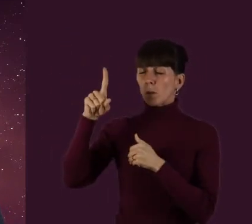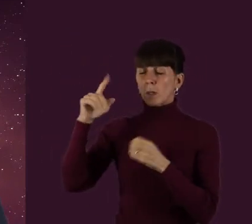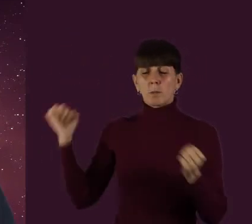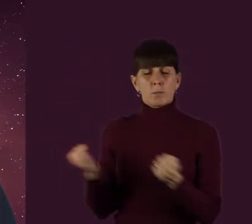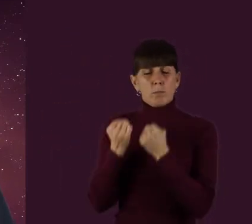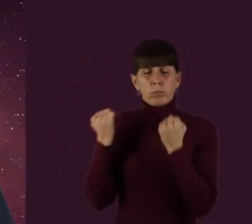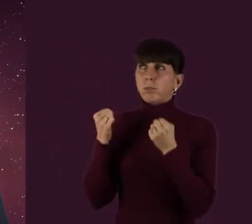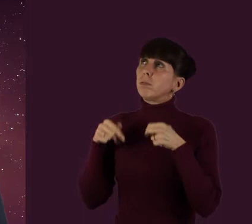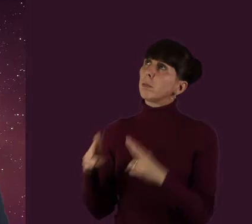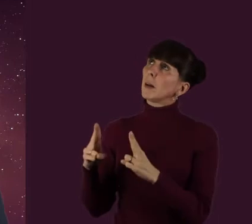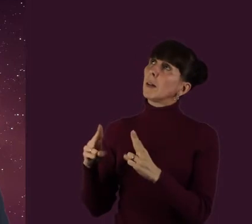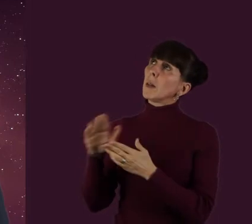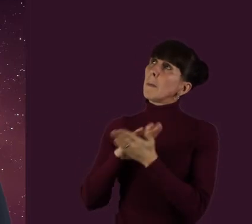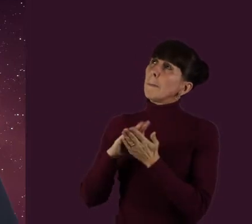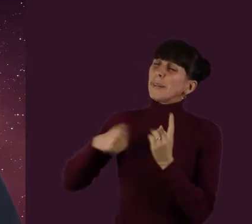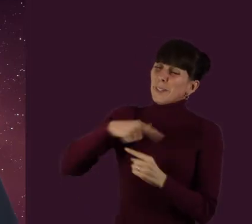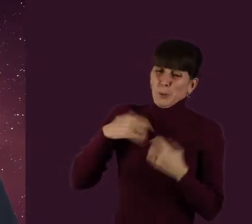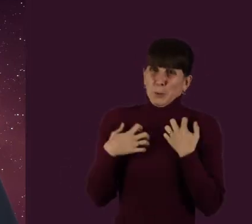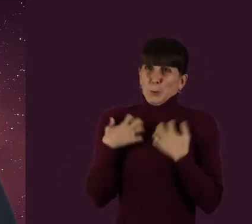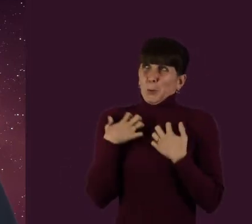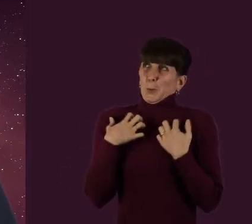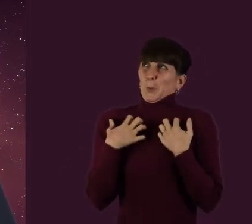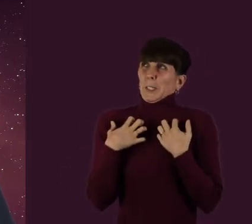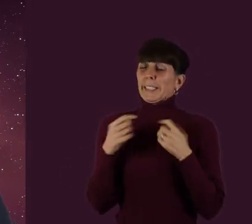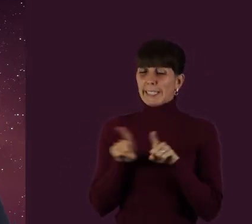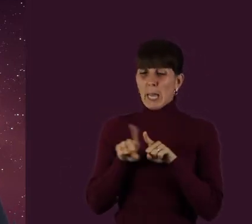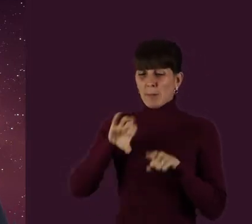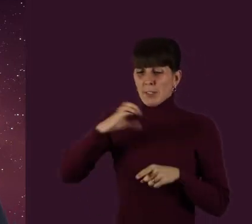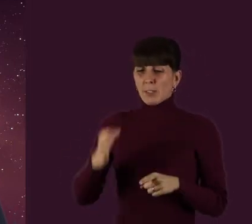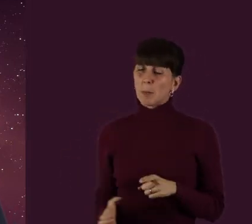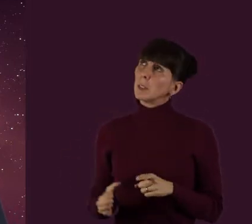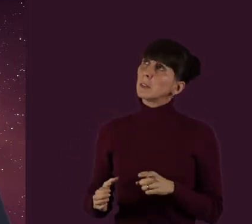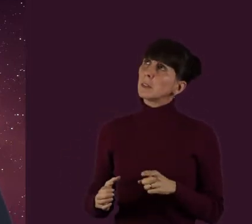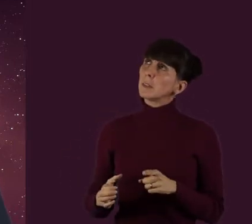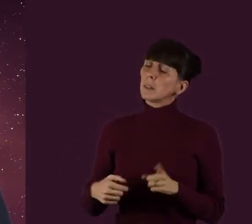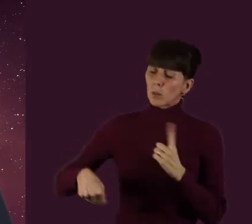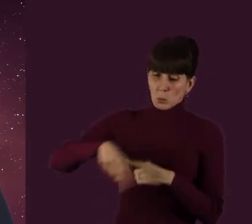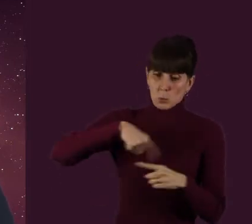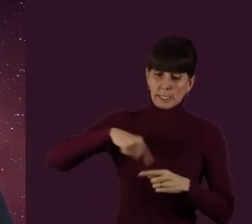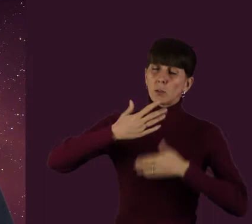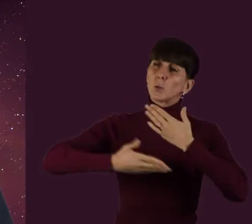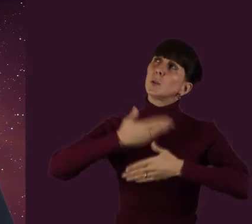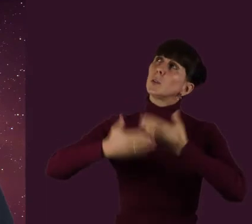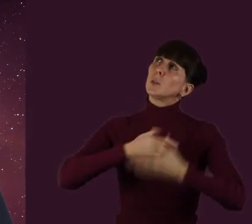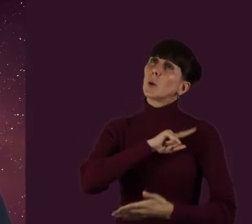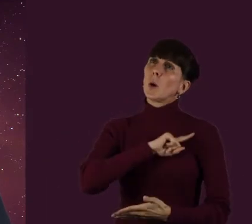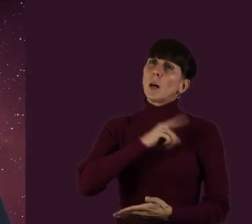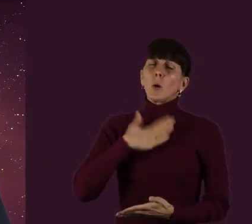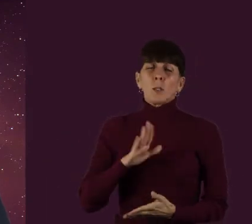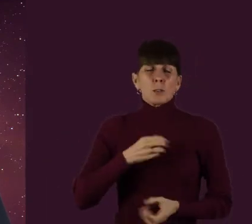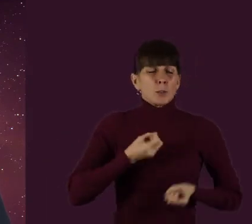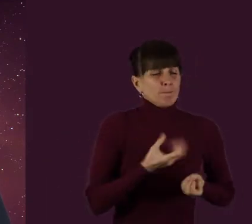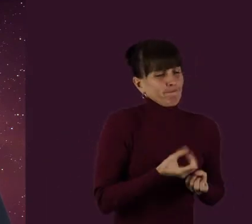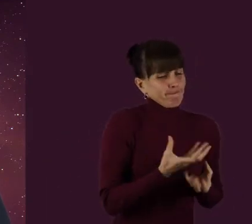us up, excite us in the same way that it did the shepherds. Lord, that we would have stories that we can tell people about what it